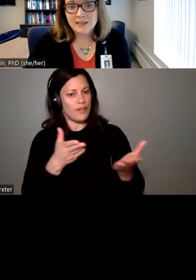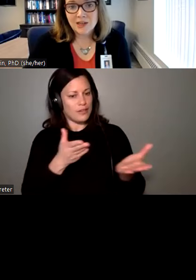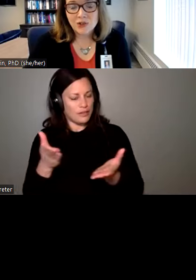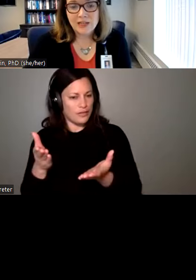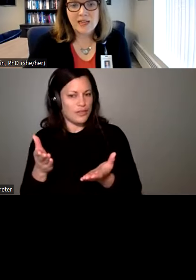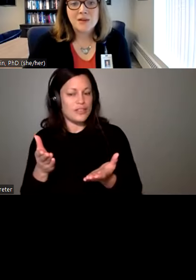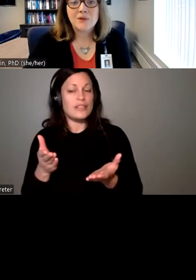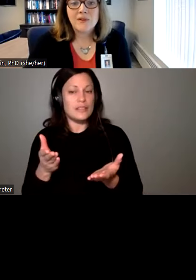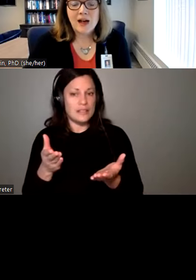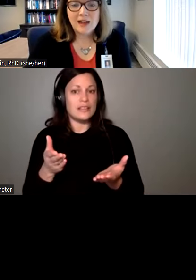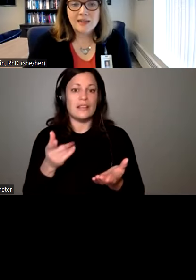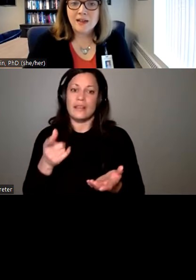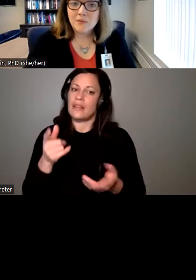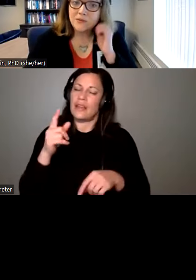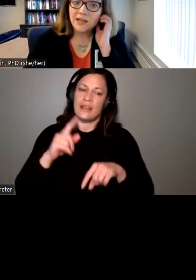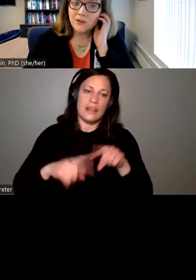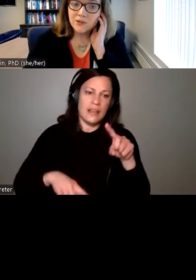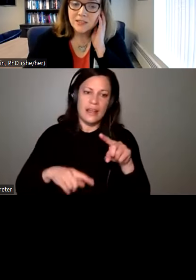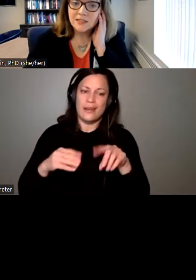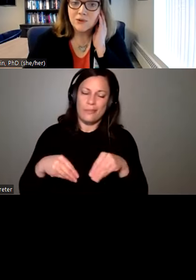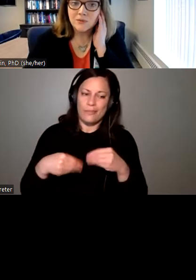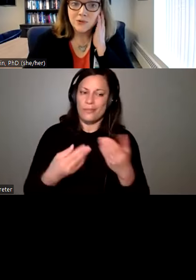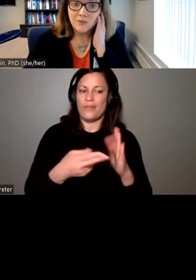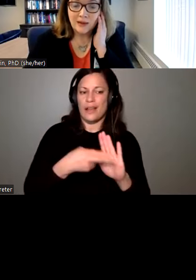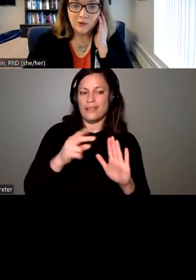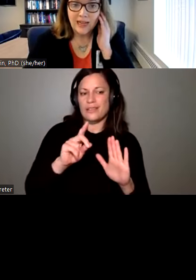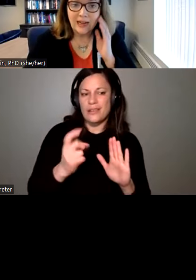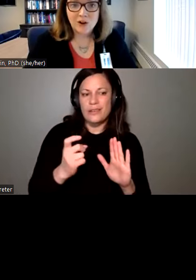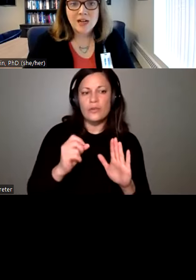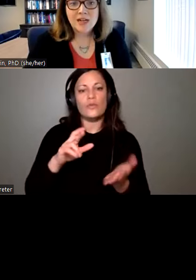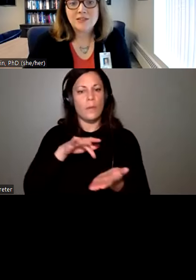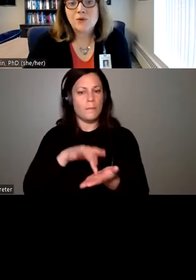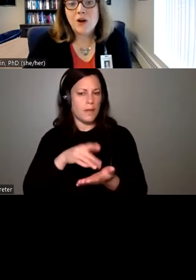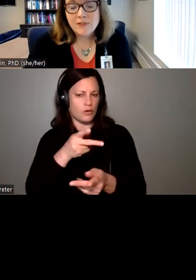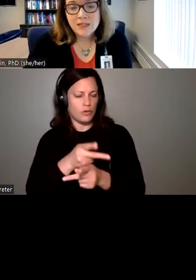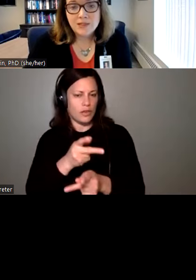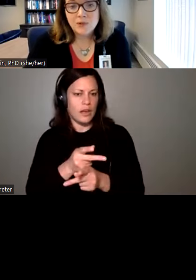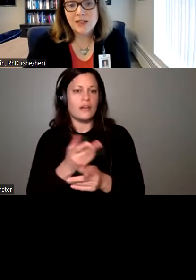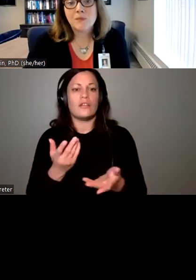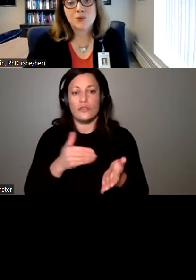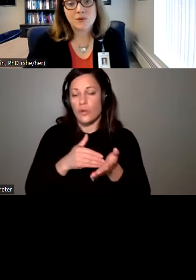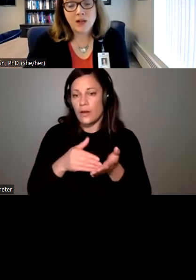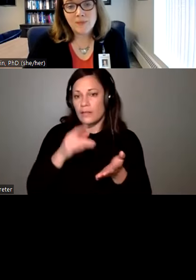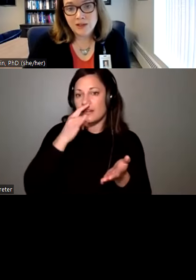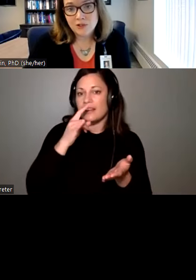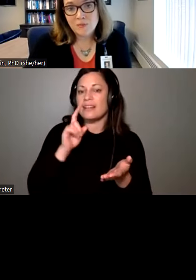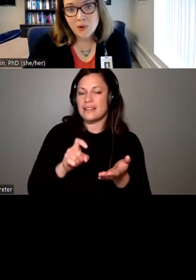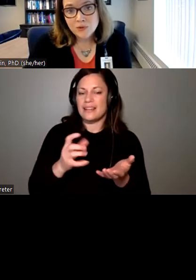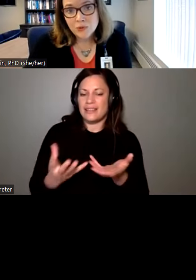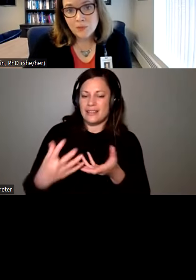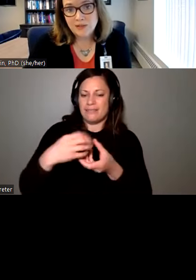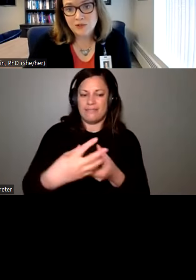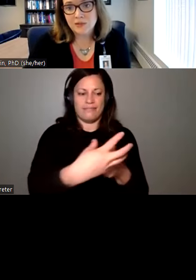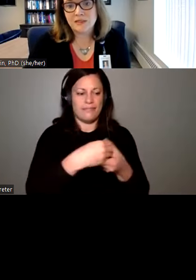not necessarily provide diagnosis or sort of medical care. And so often kids will need sort of a combination of